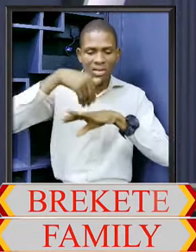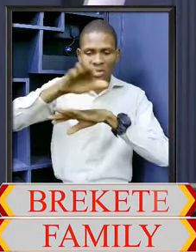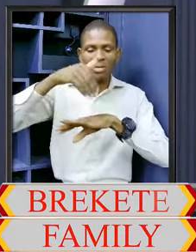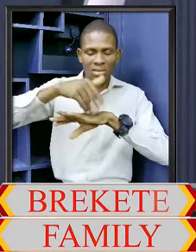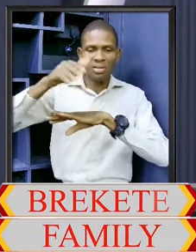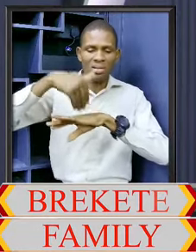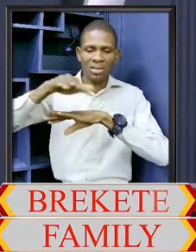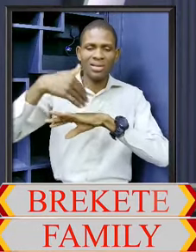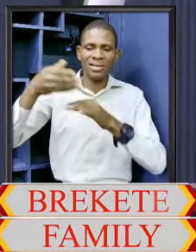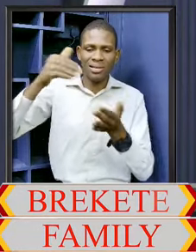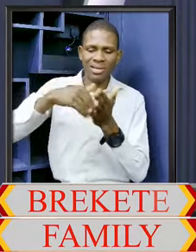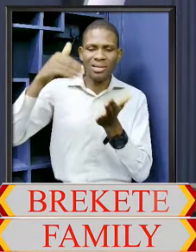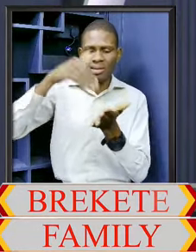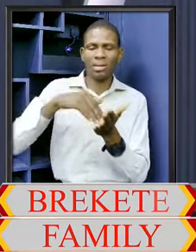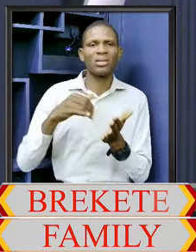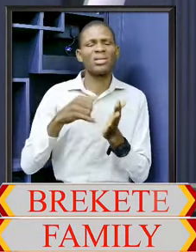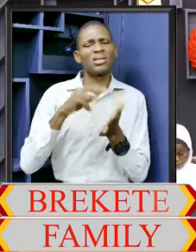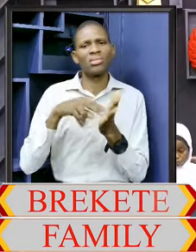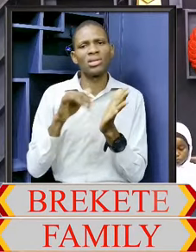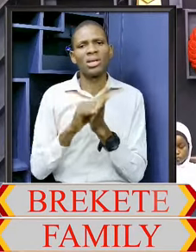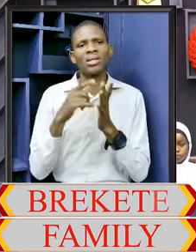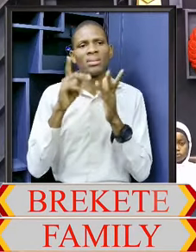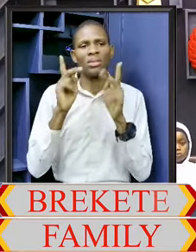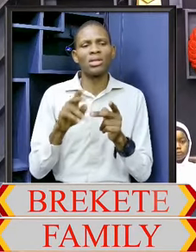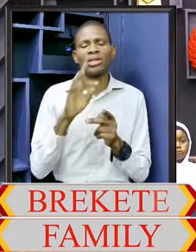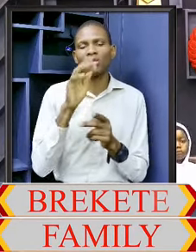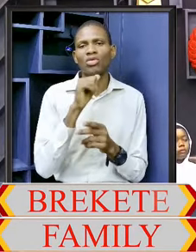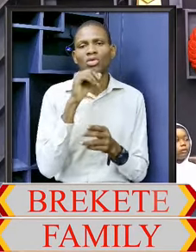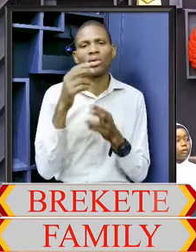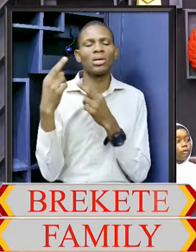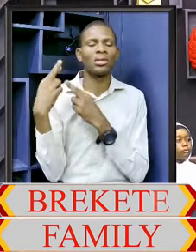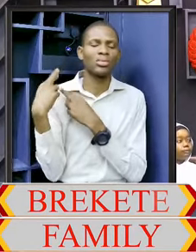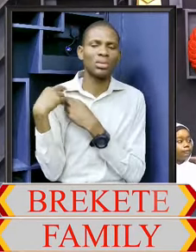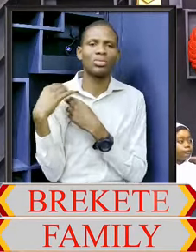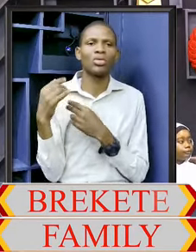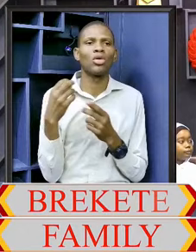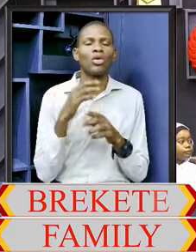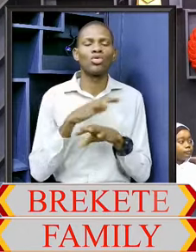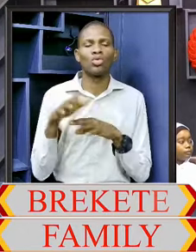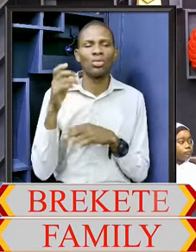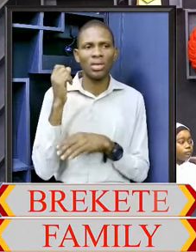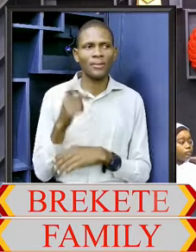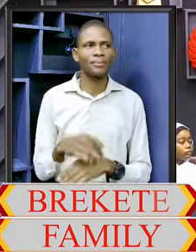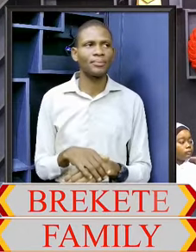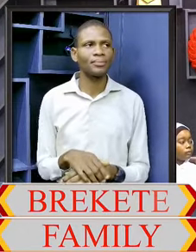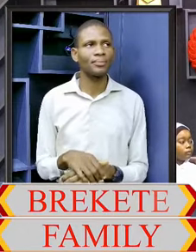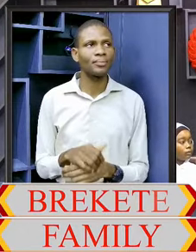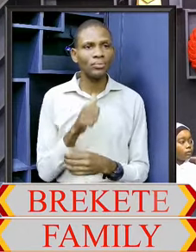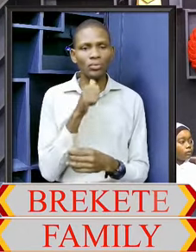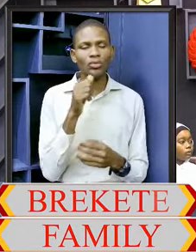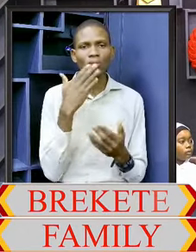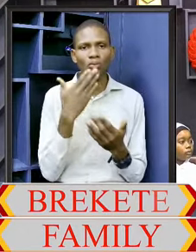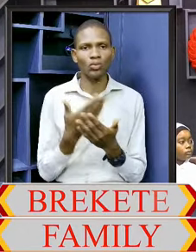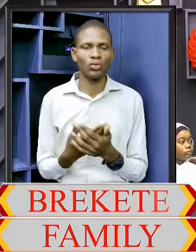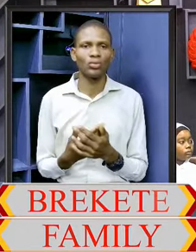it go be like, say, the person know they responsible or no understand. It no good at